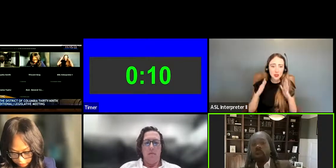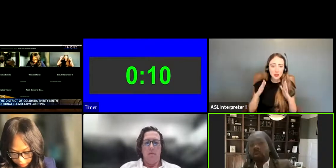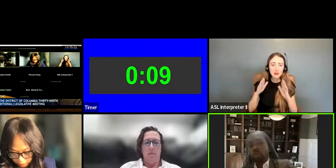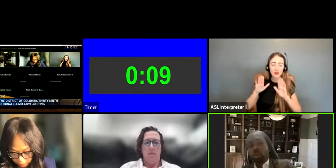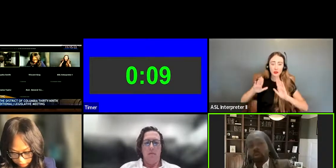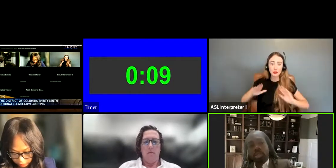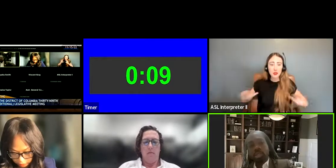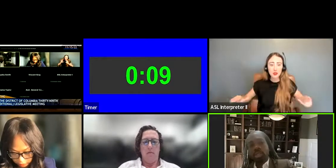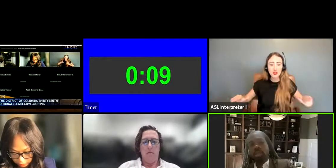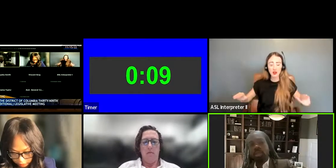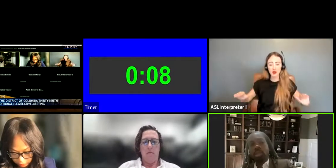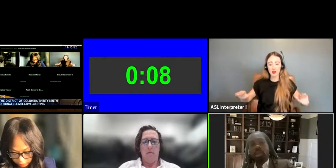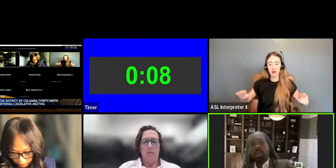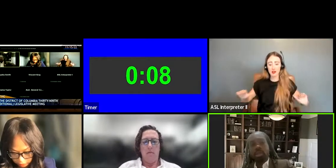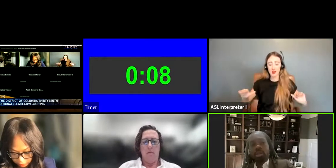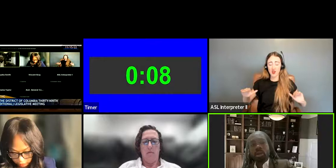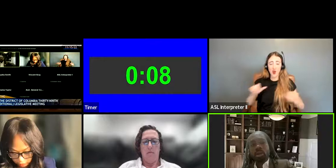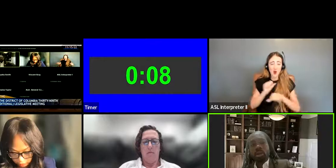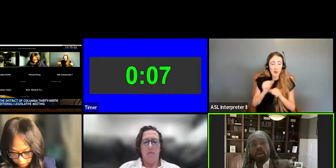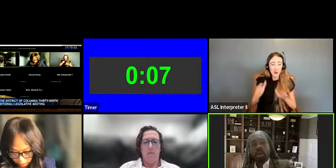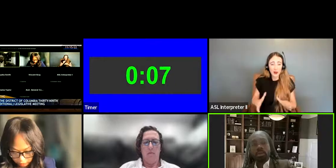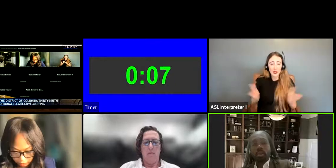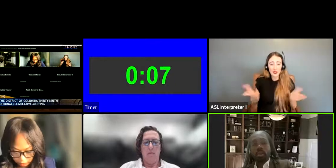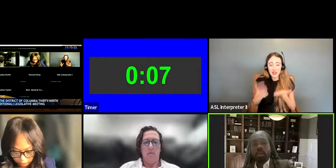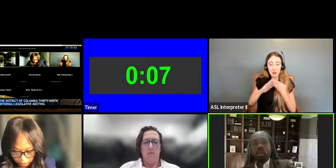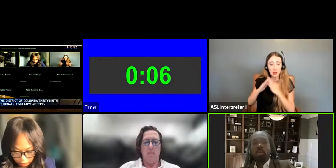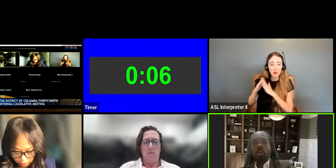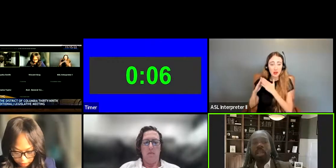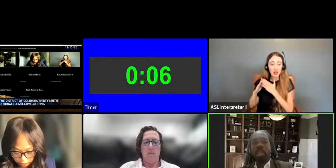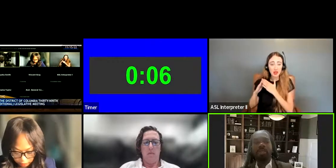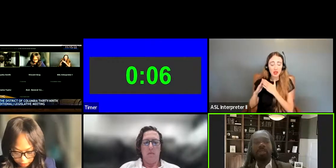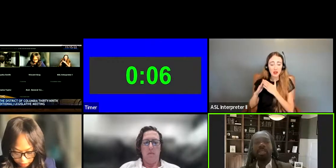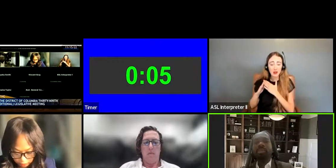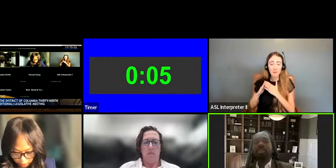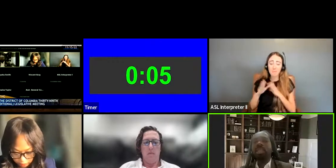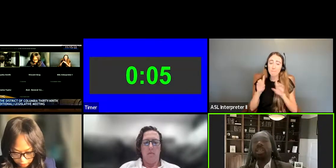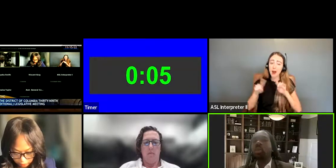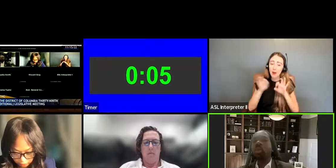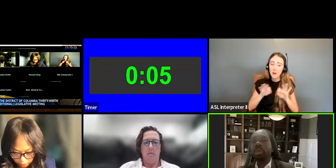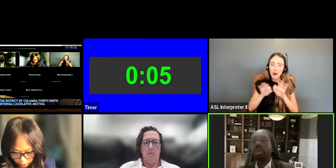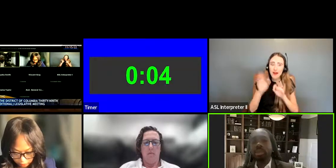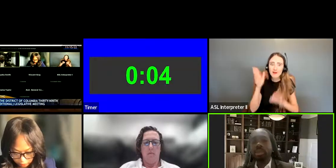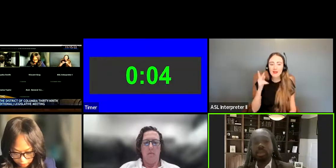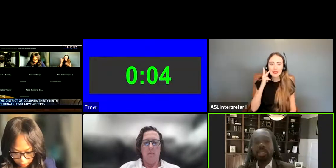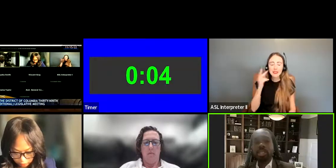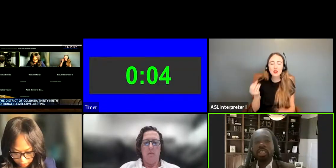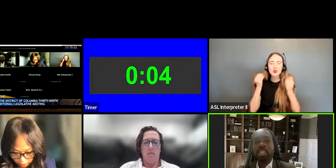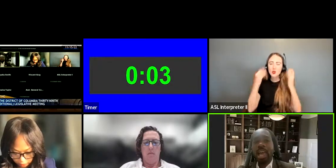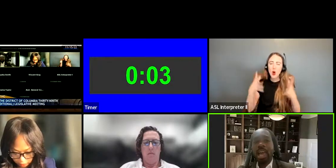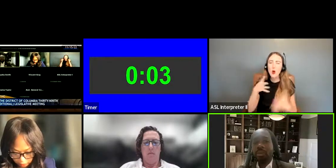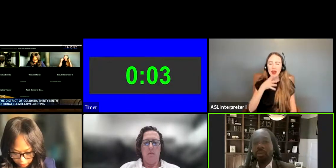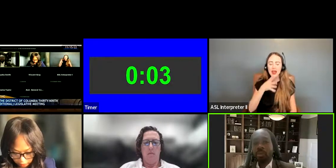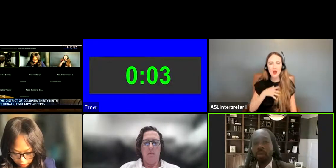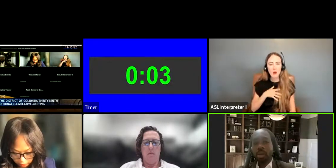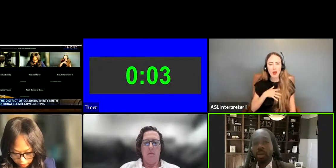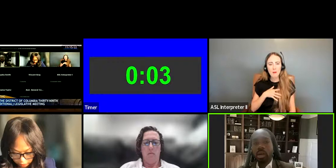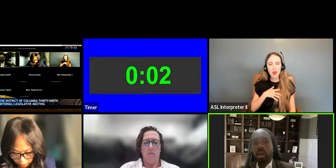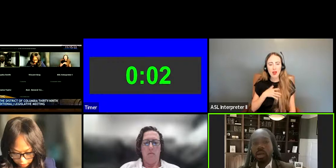our workers in the community. And more importantly, I've never seen this many women shot